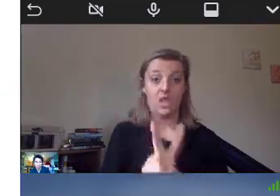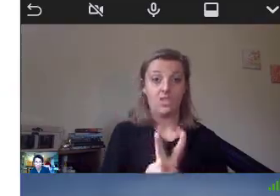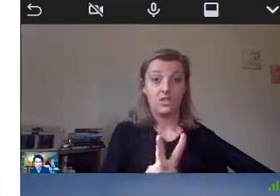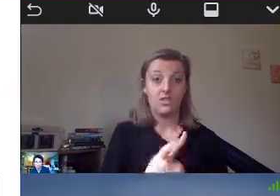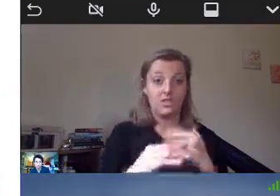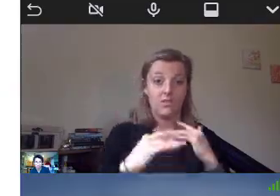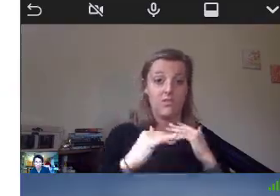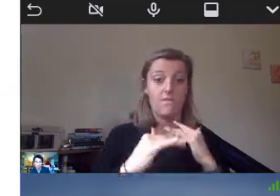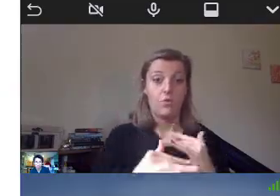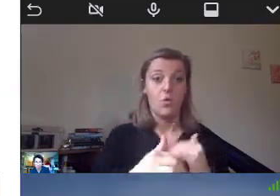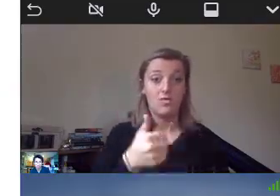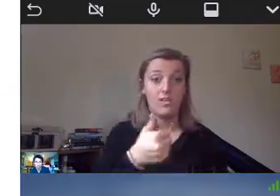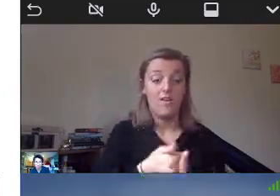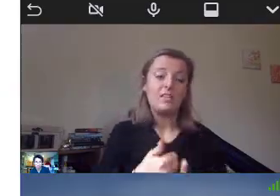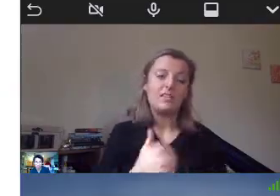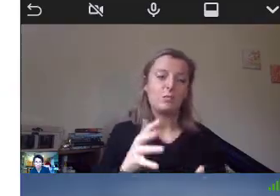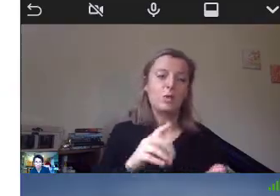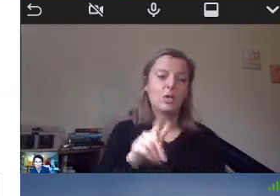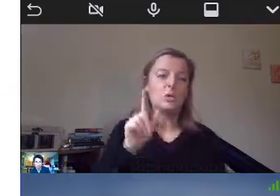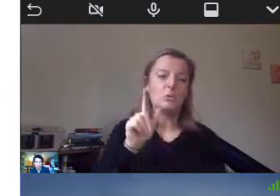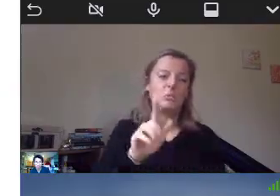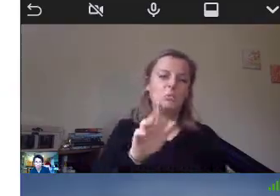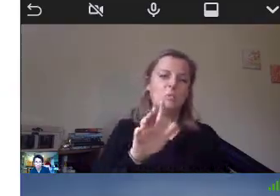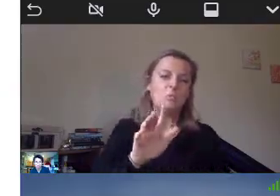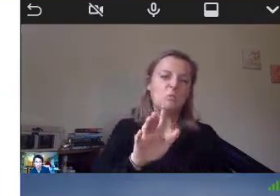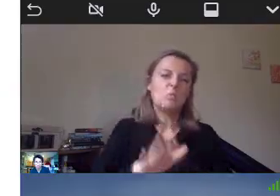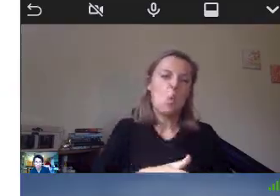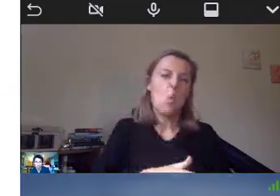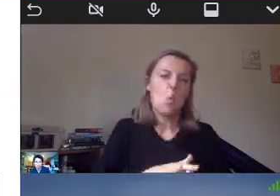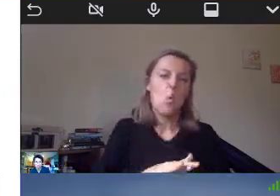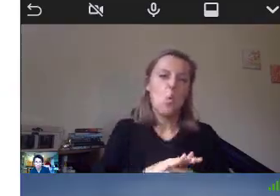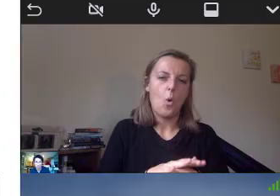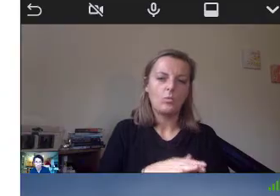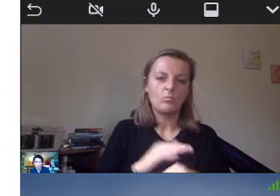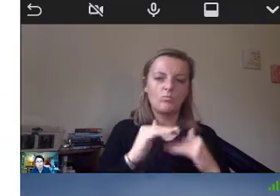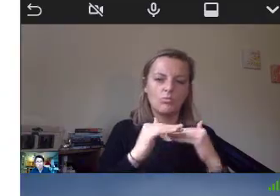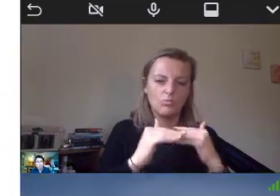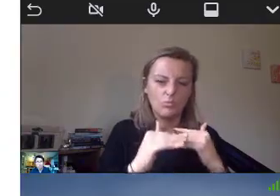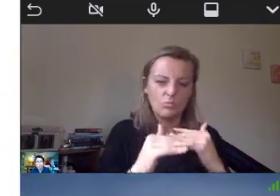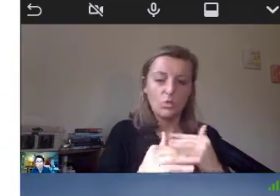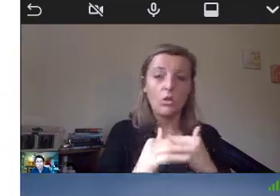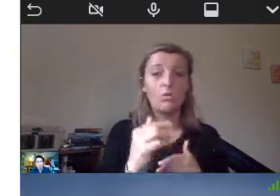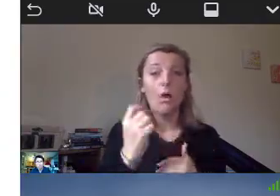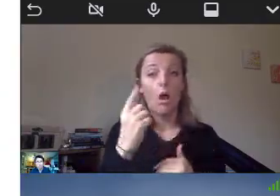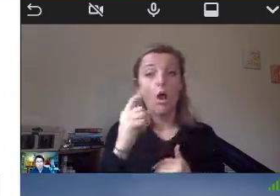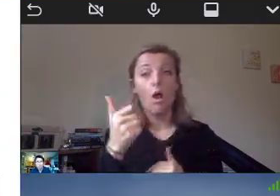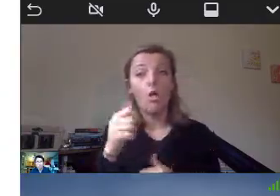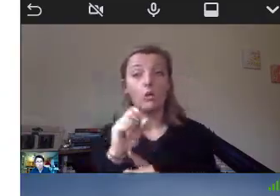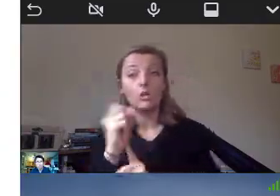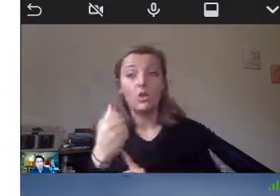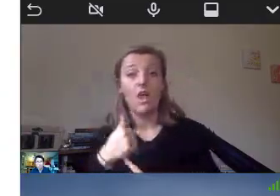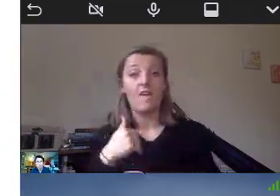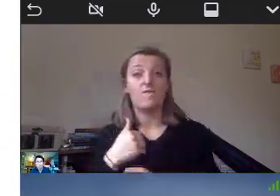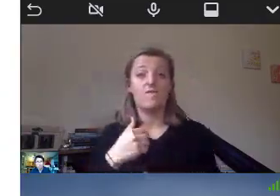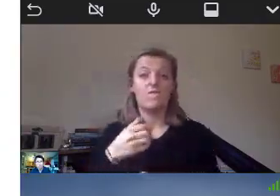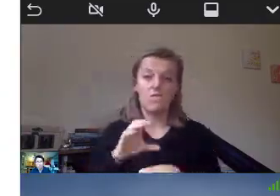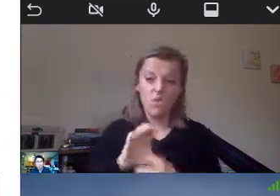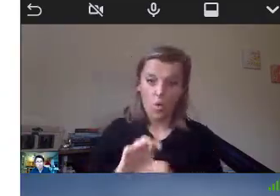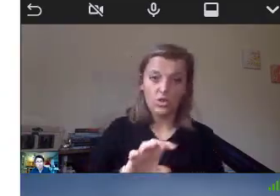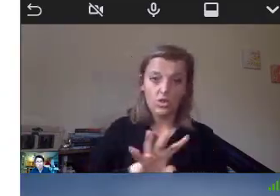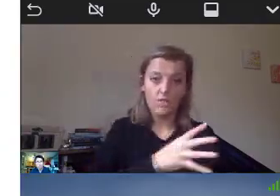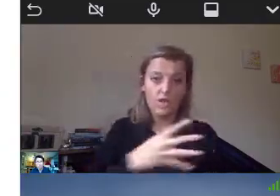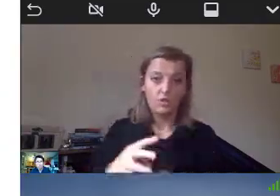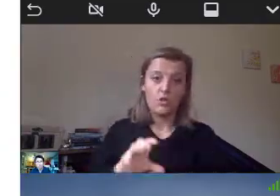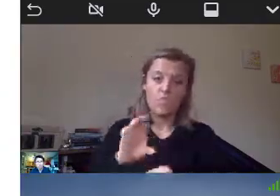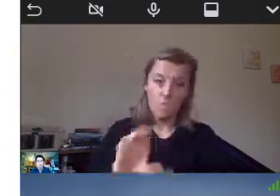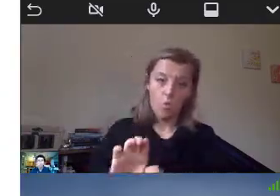slow. But in other cases, when we have forced convection and fluid is moving very quickly, then the advection becomes more